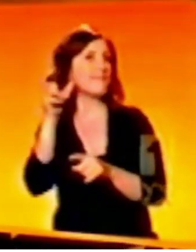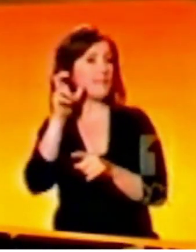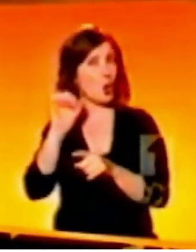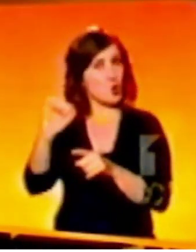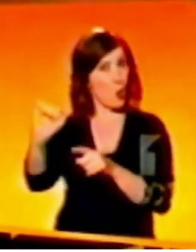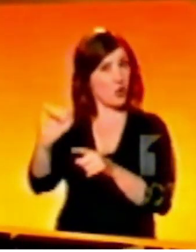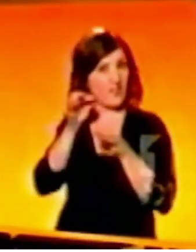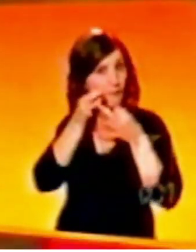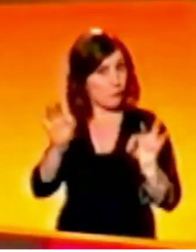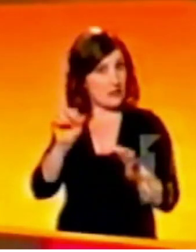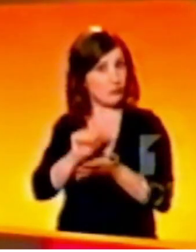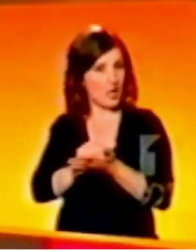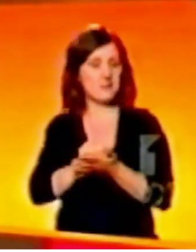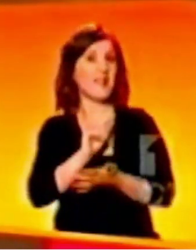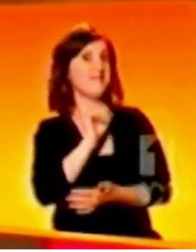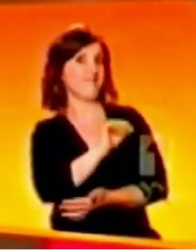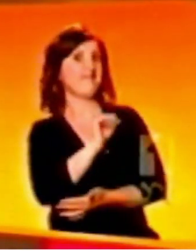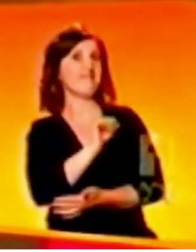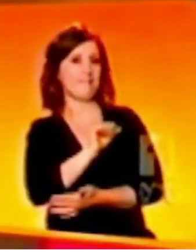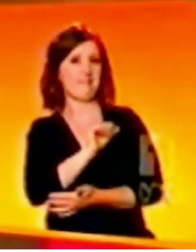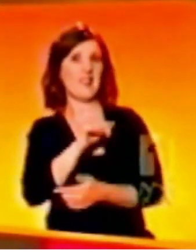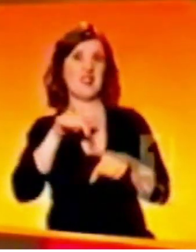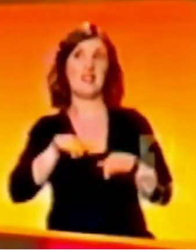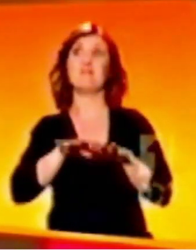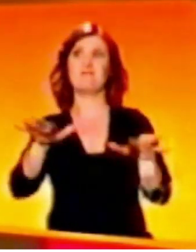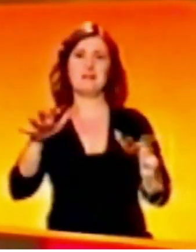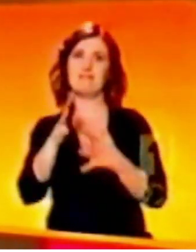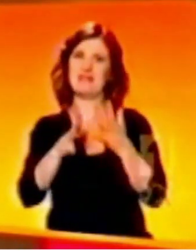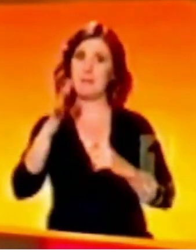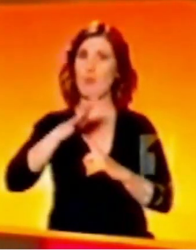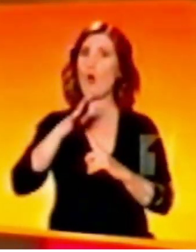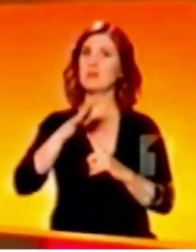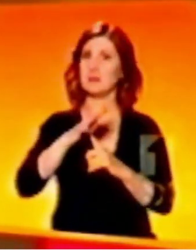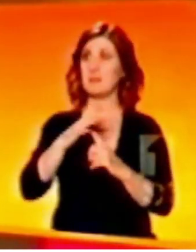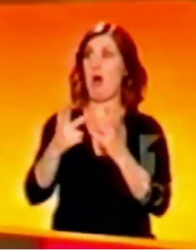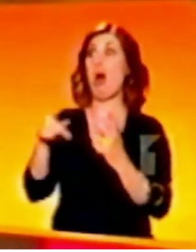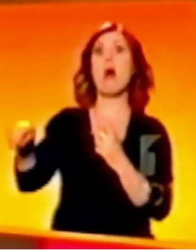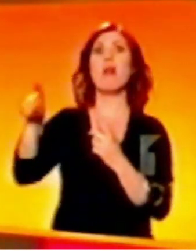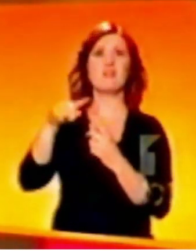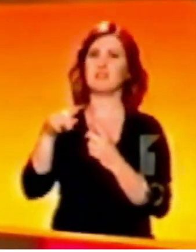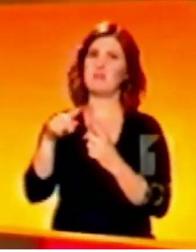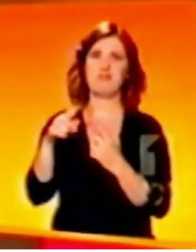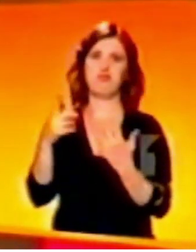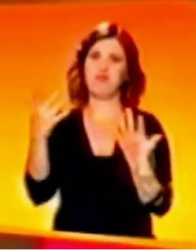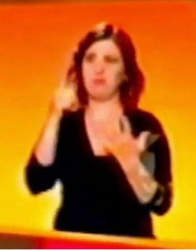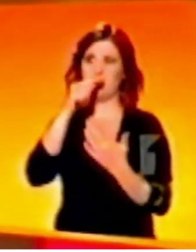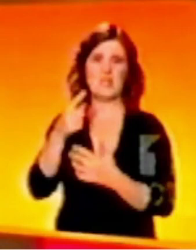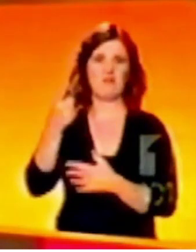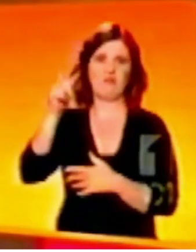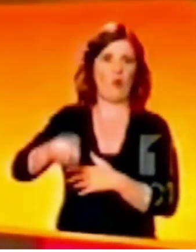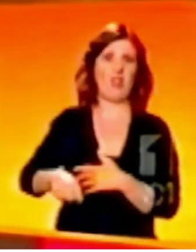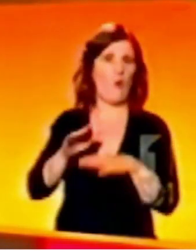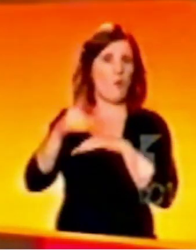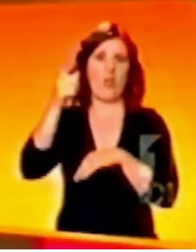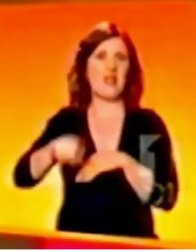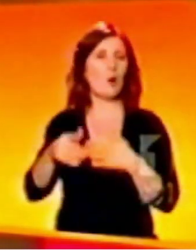can download freely. Exactly, and in this sort of industry, that's incredibly important because the other packages are worth sometimes, up to thousands of